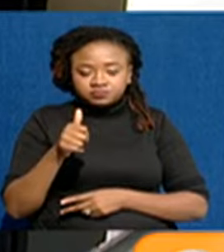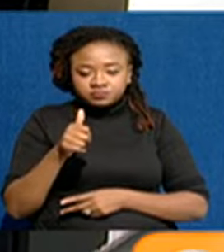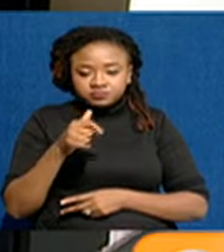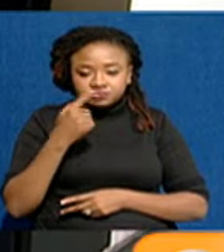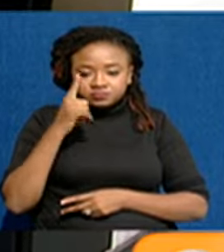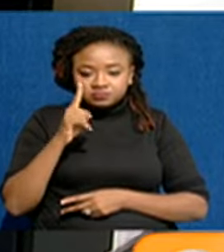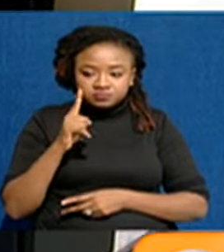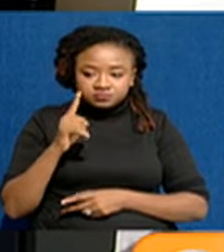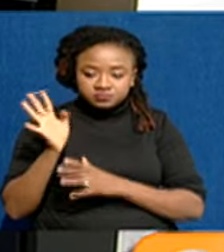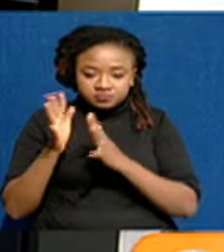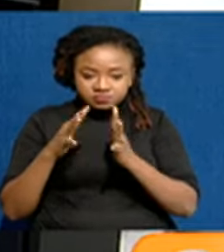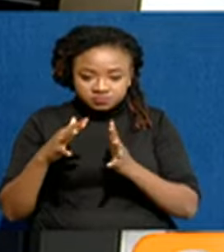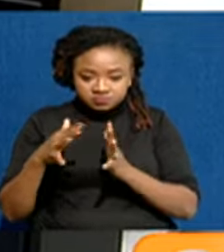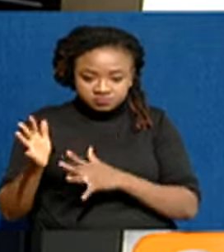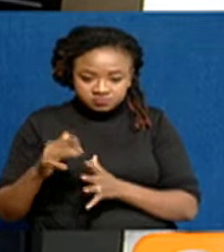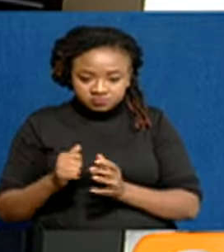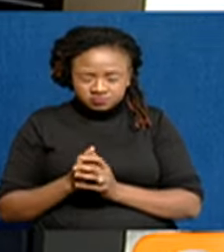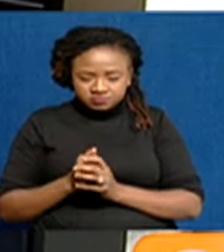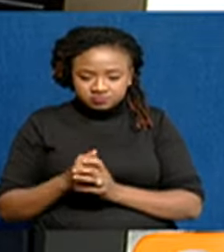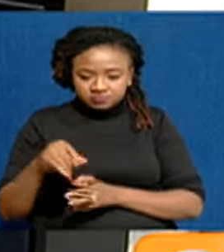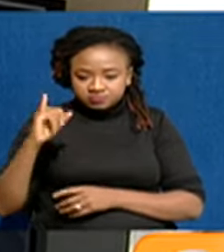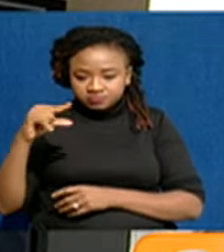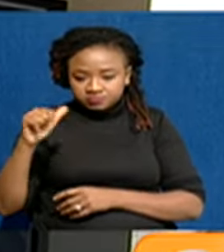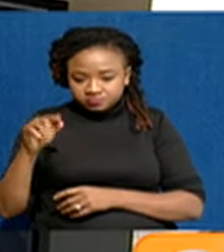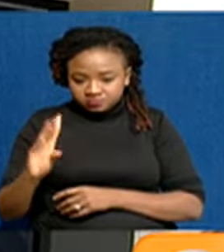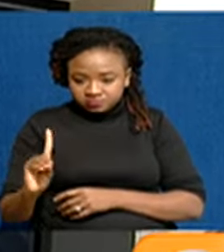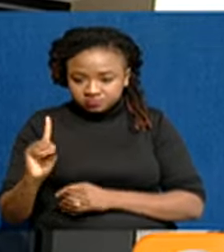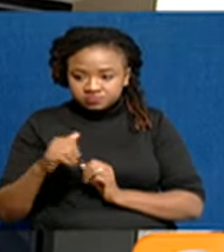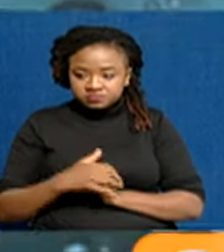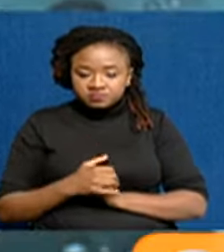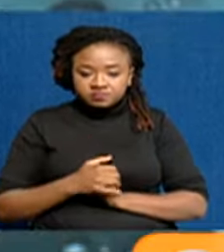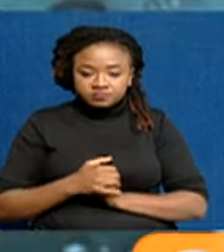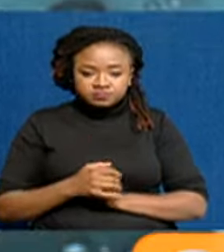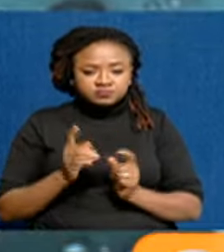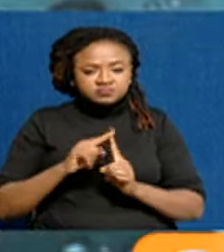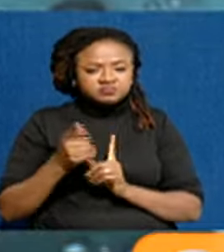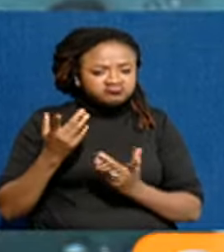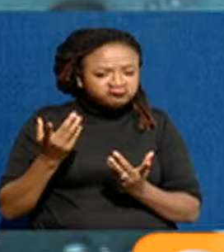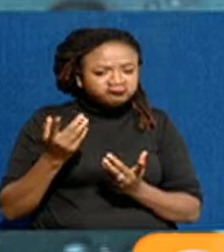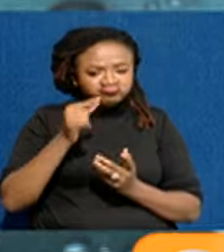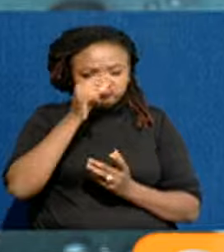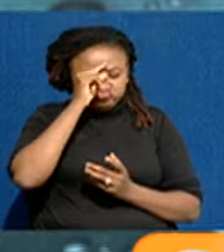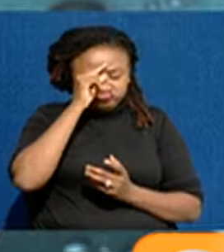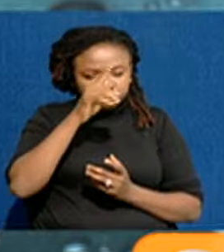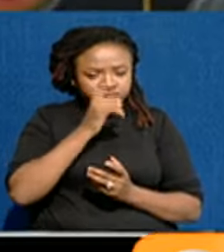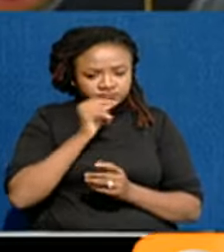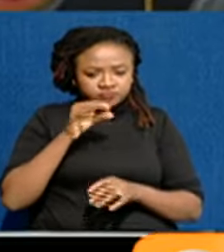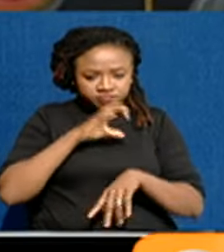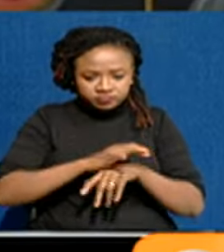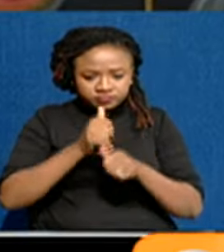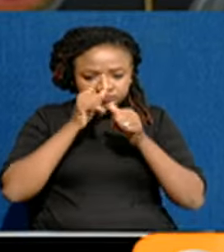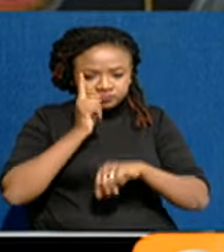be that there was prior warning to this, Mwaura, and how come the government has dropped the ball?